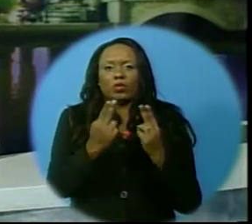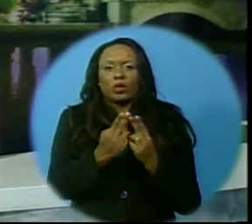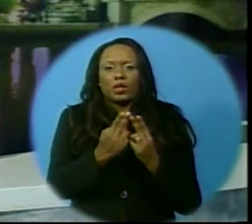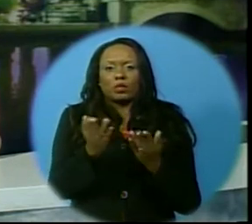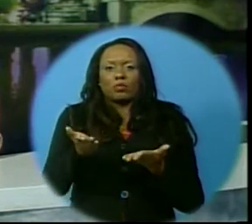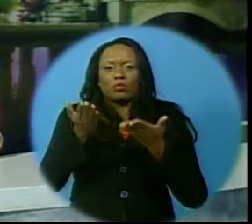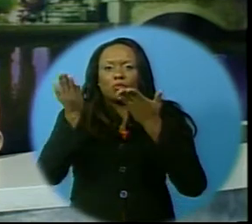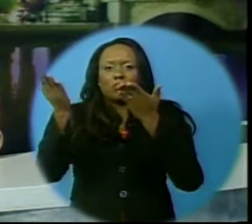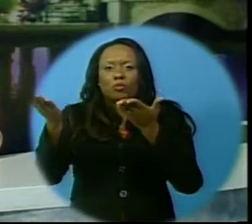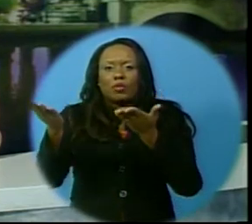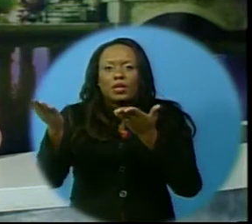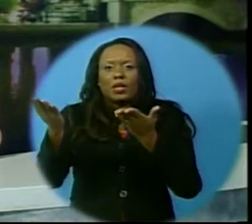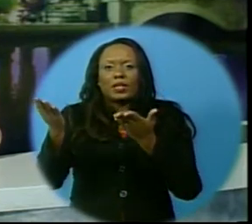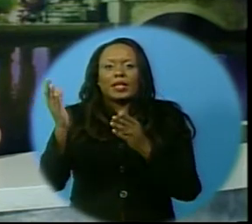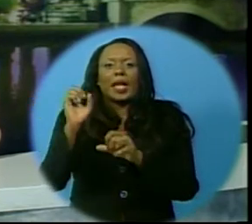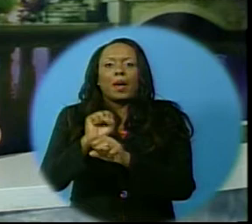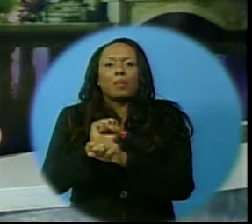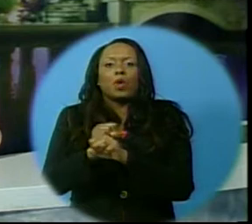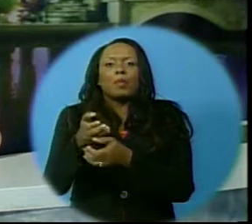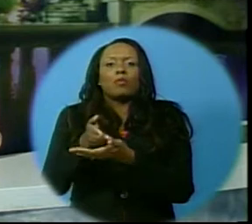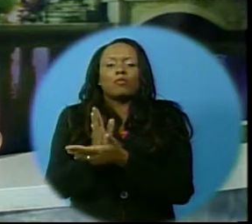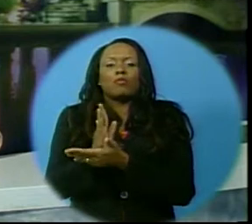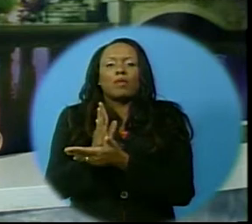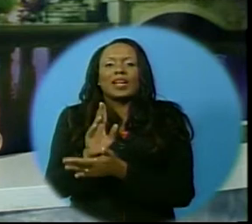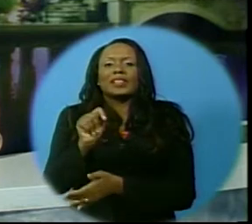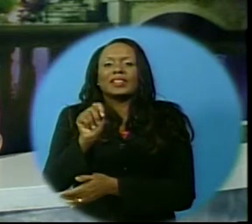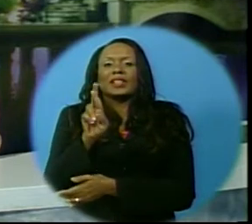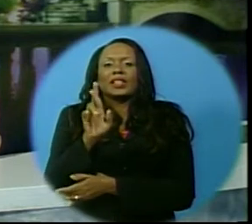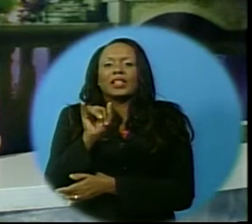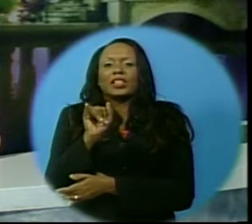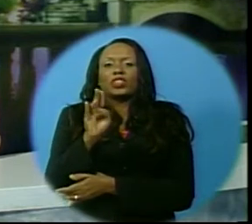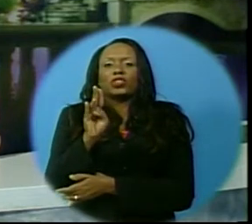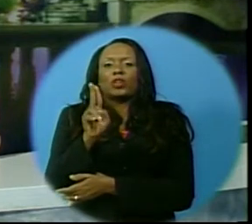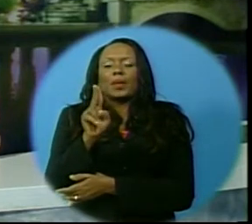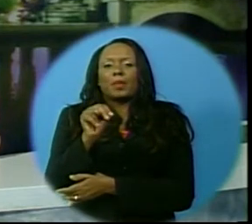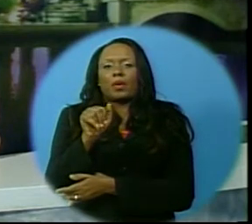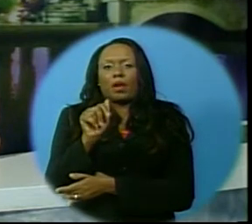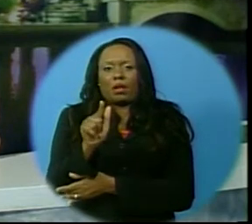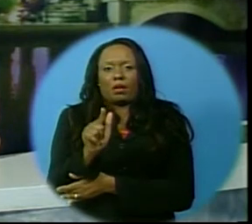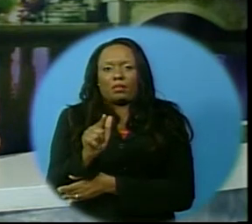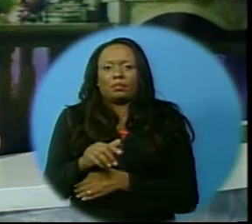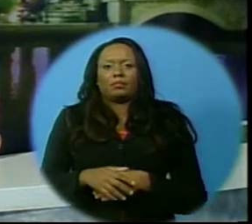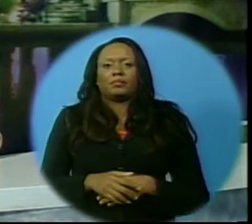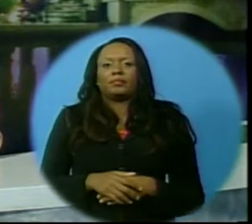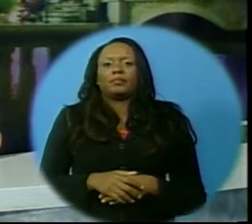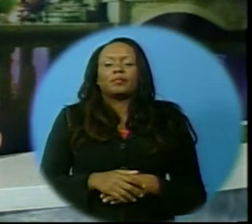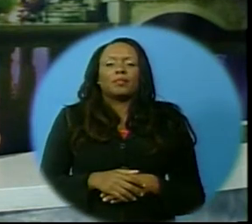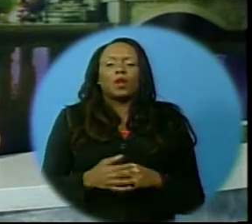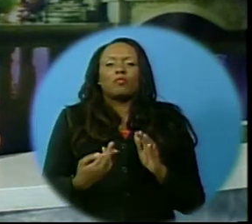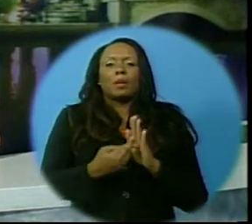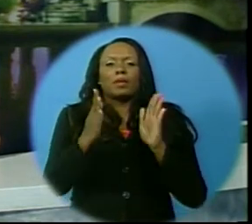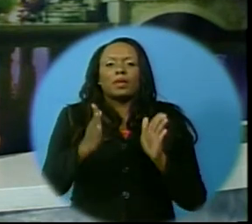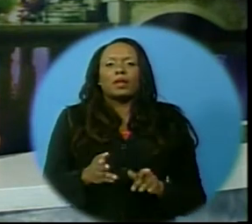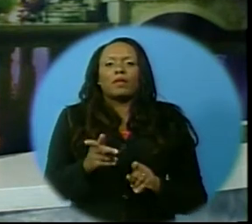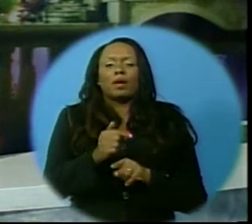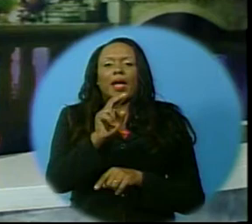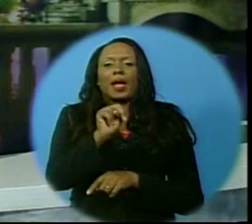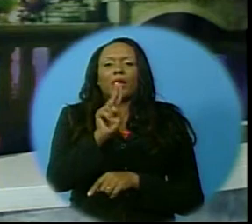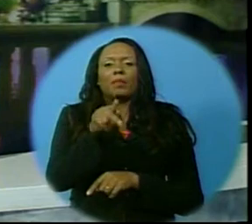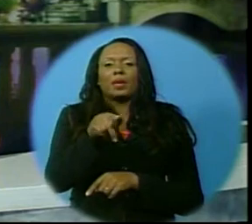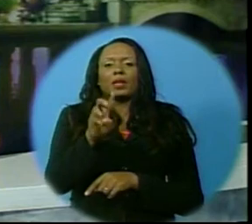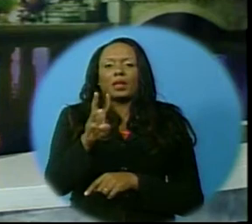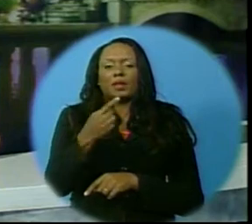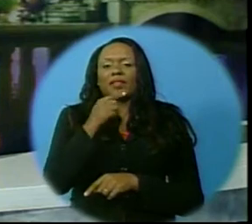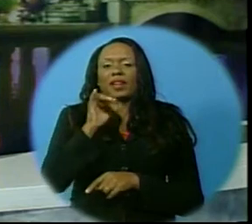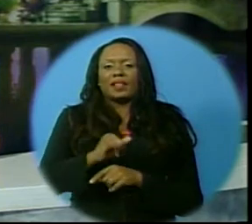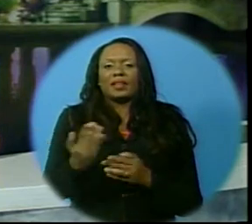Tribunal. That's the view of General Secretary of the National Union of Public Workers Dennis Clark, who was speaking during a press conference